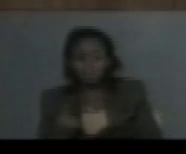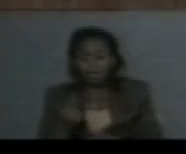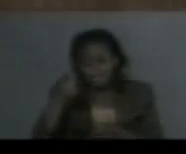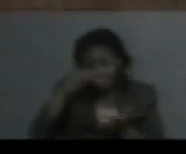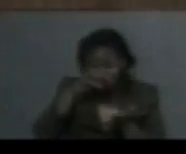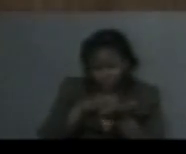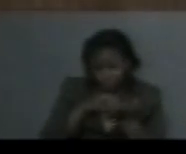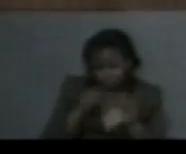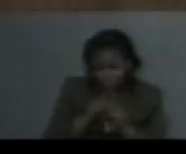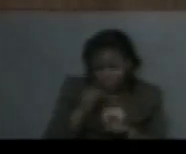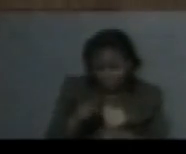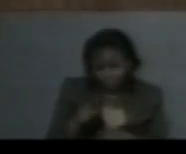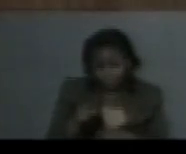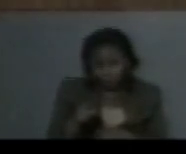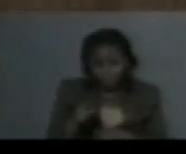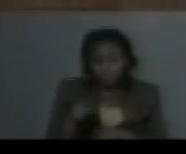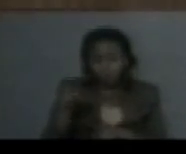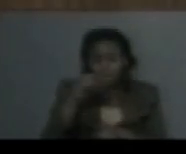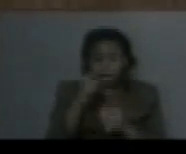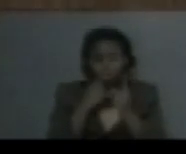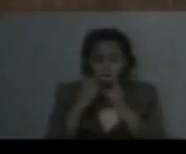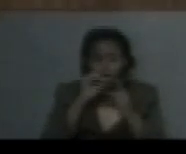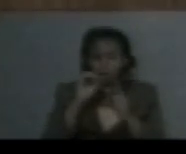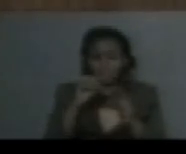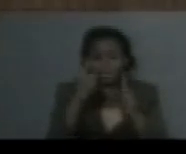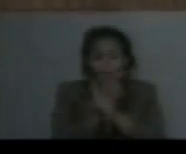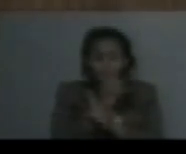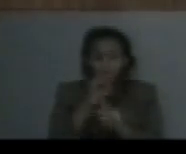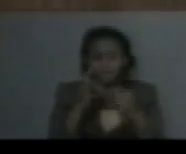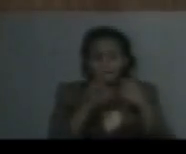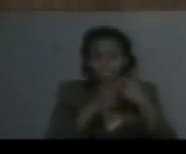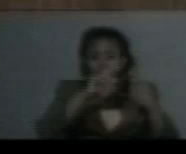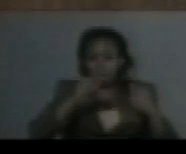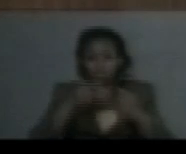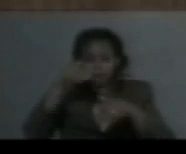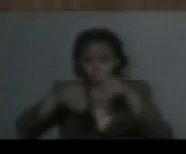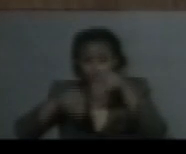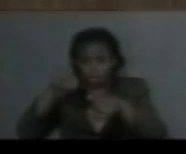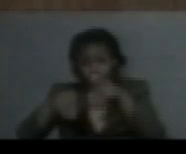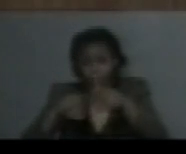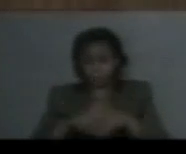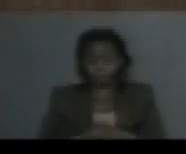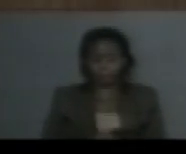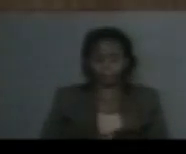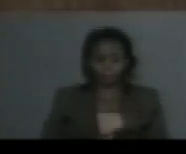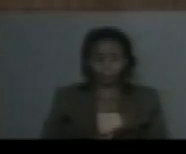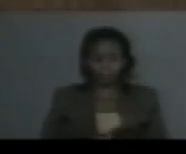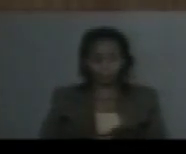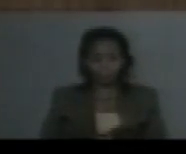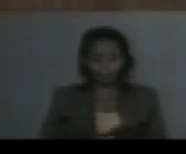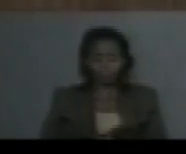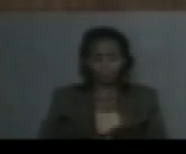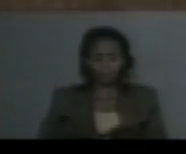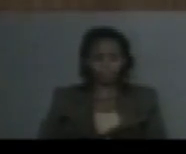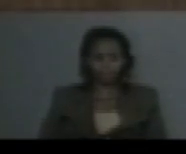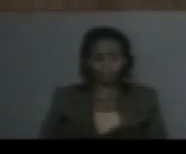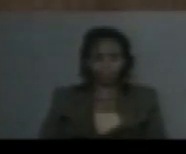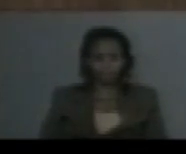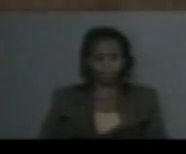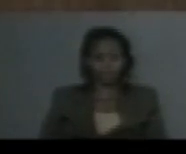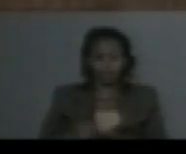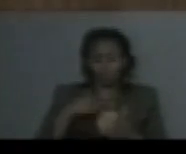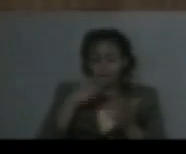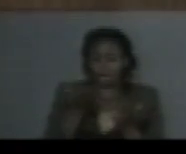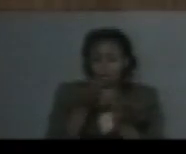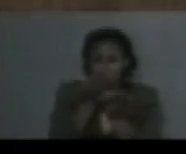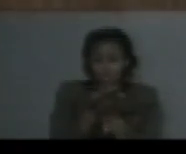situation where we are talking of a difference of 8,000 votes. Now, my lord, the following